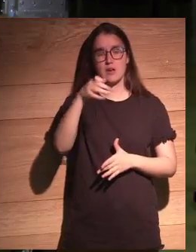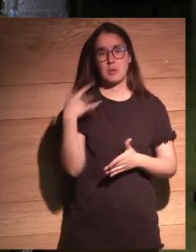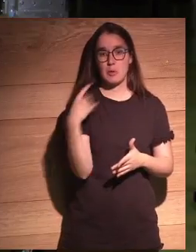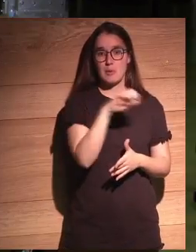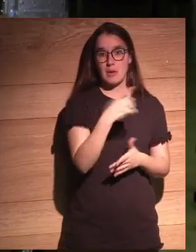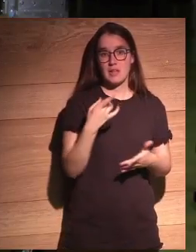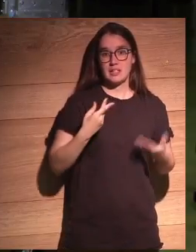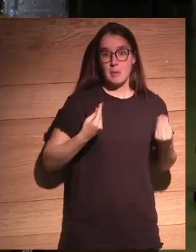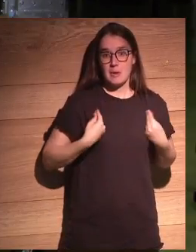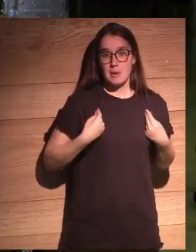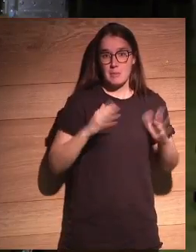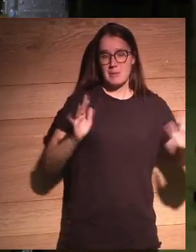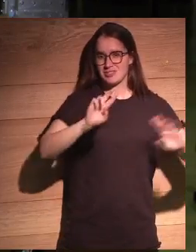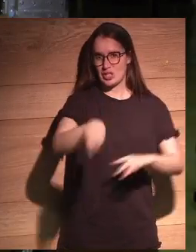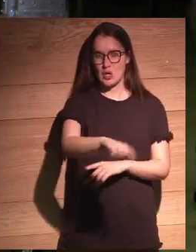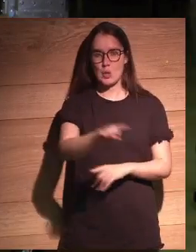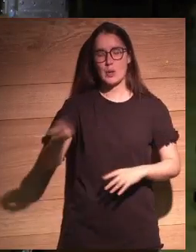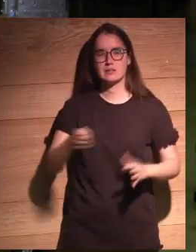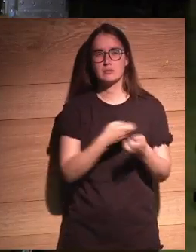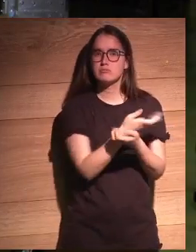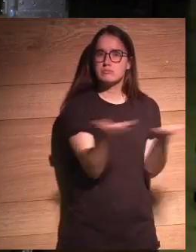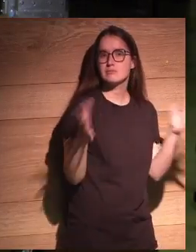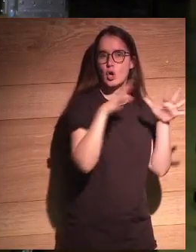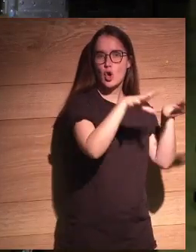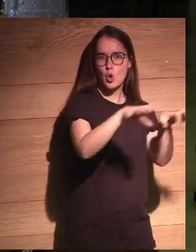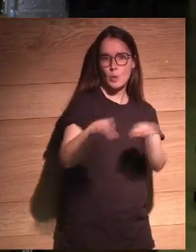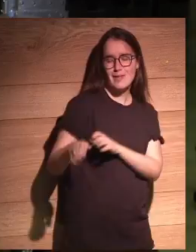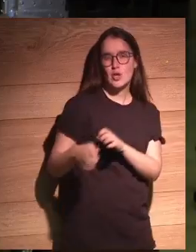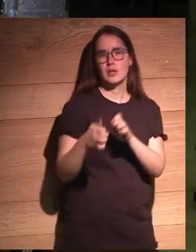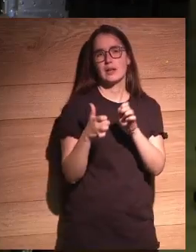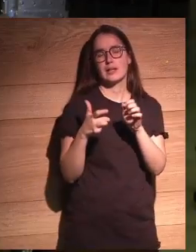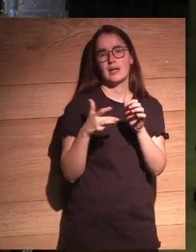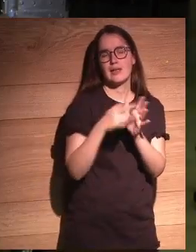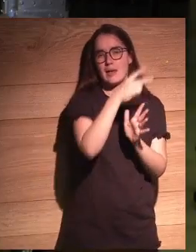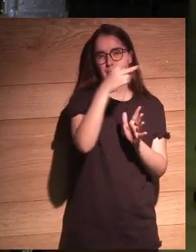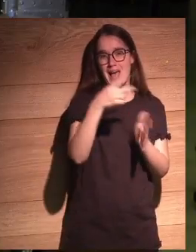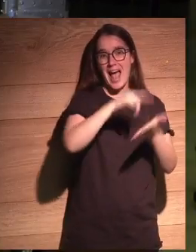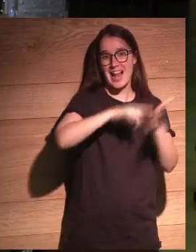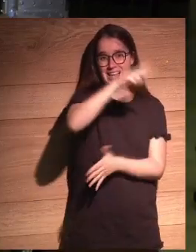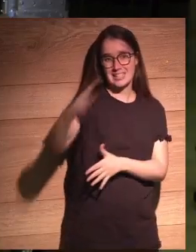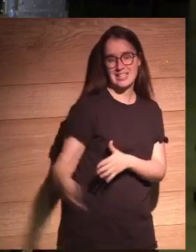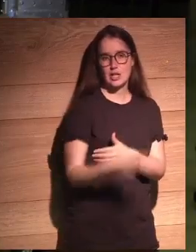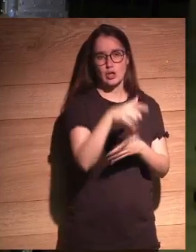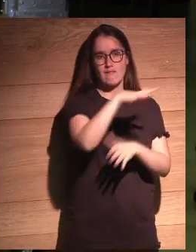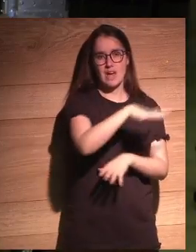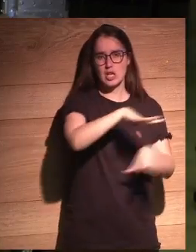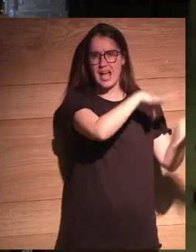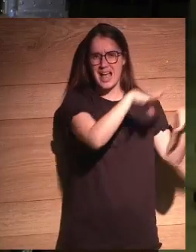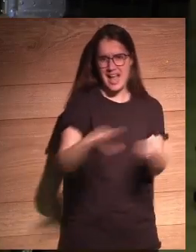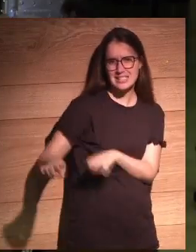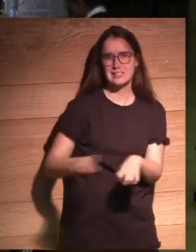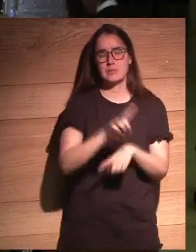These houses, we are reminded, that are no more a place to live in. There are